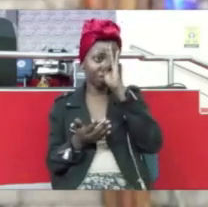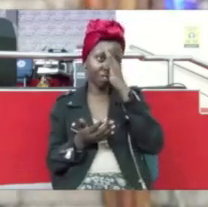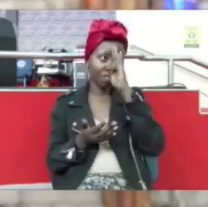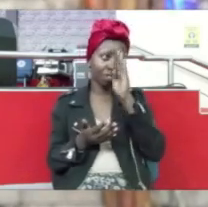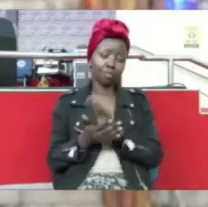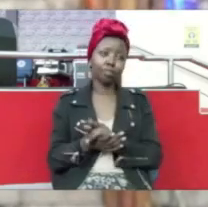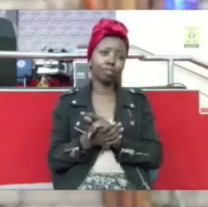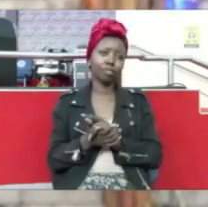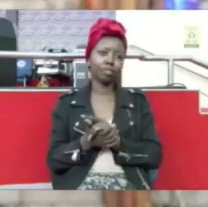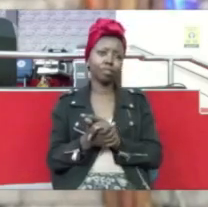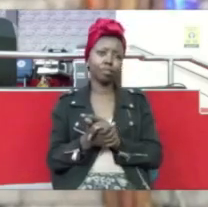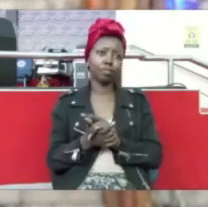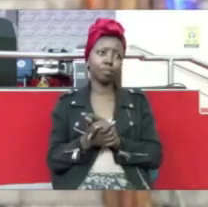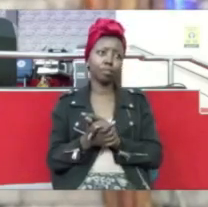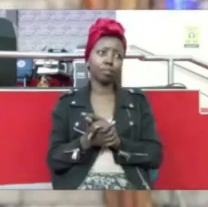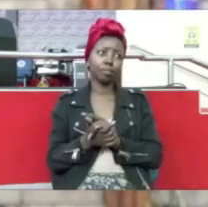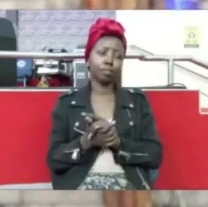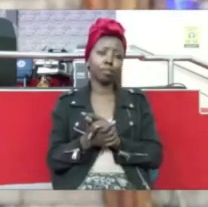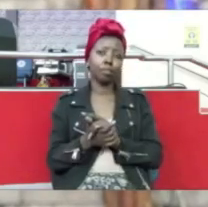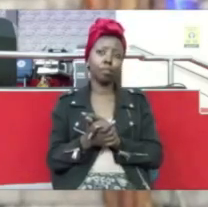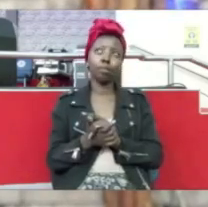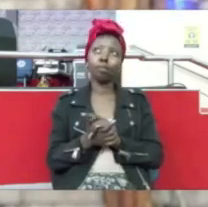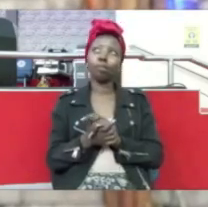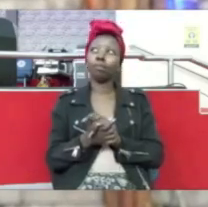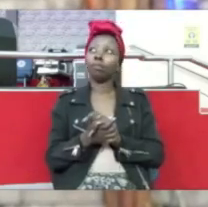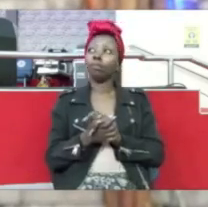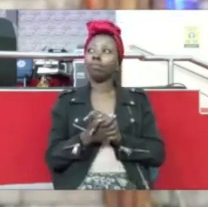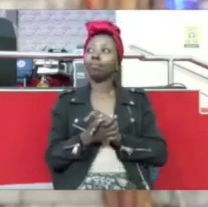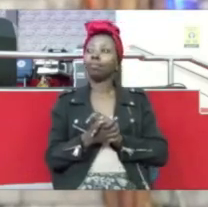them, you see, you walked into church wearing